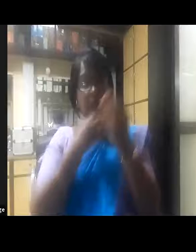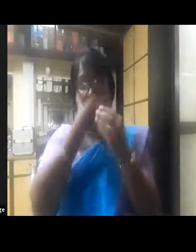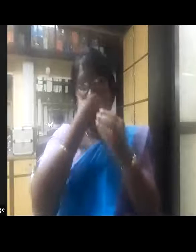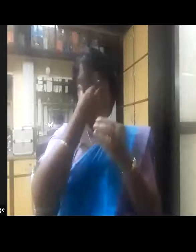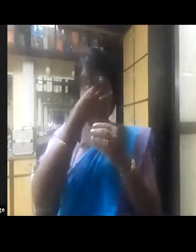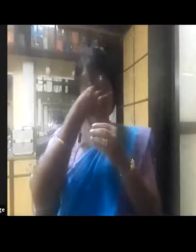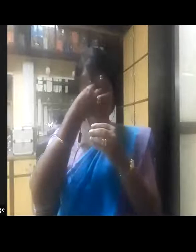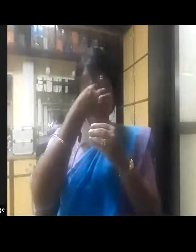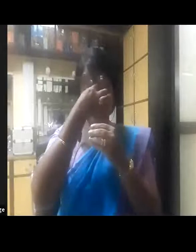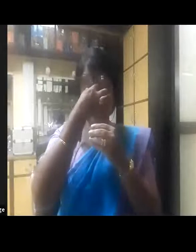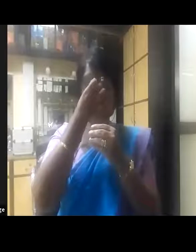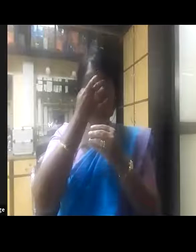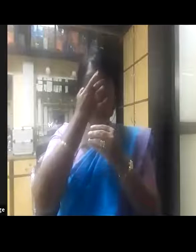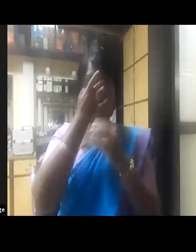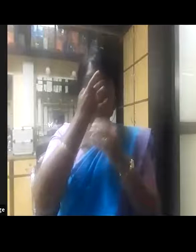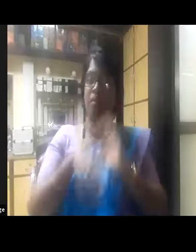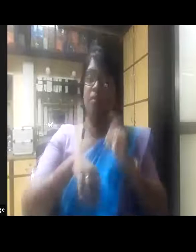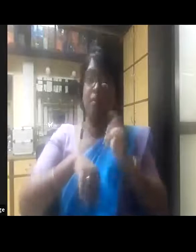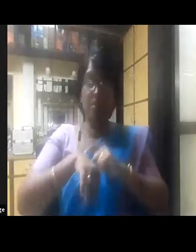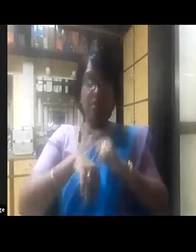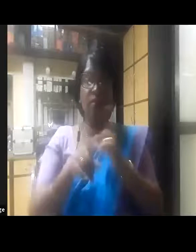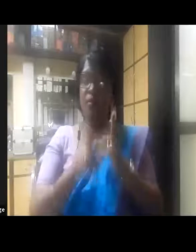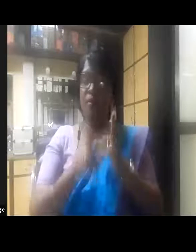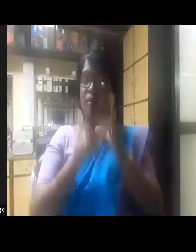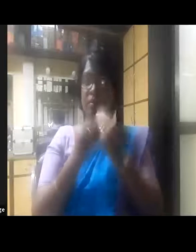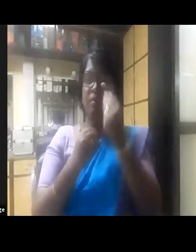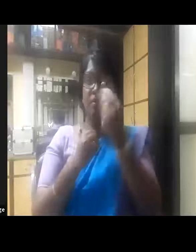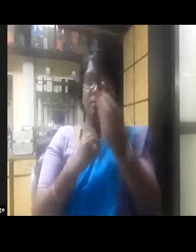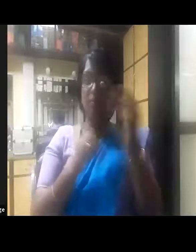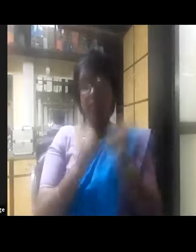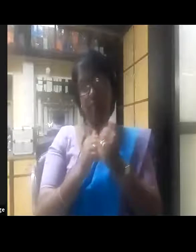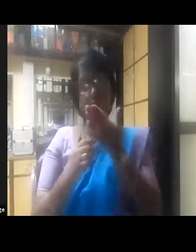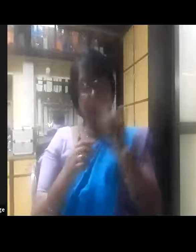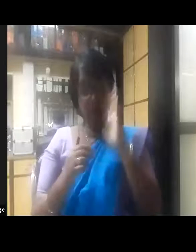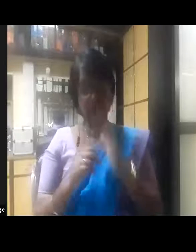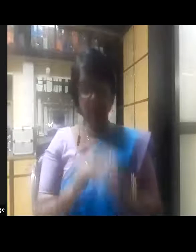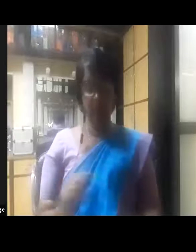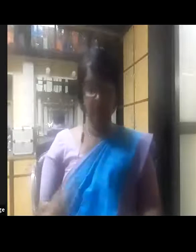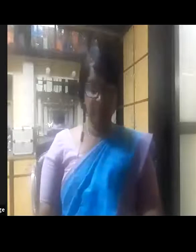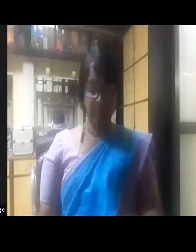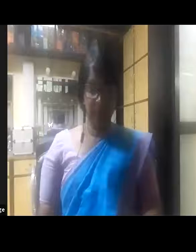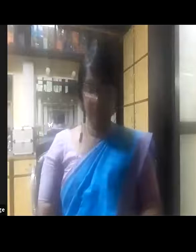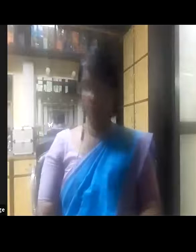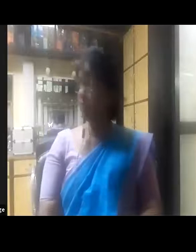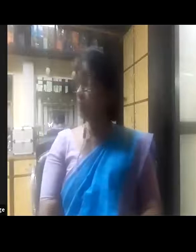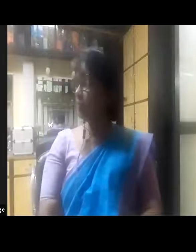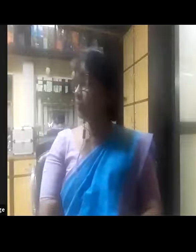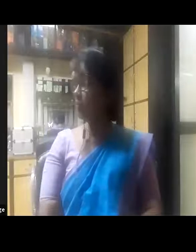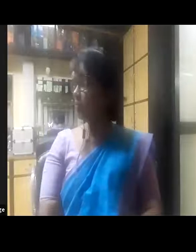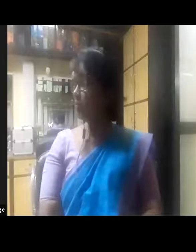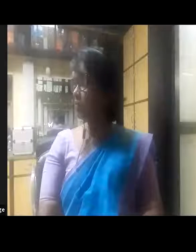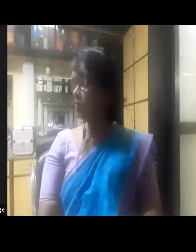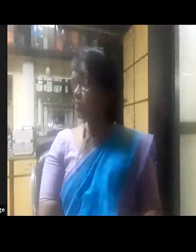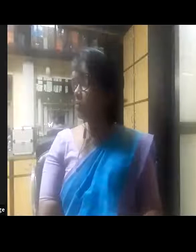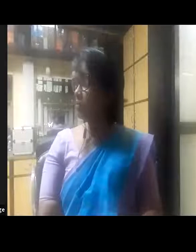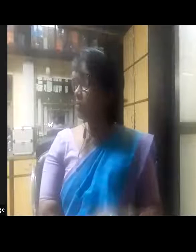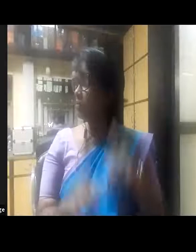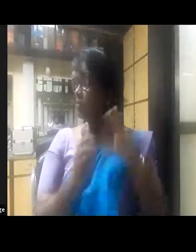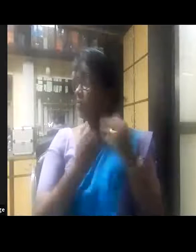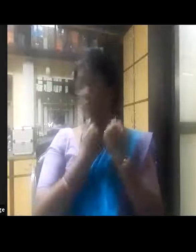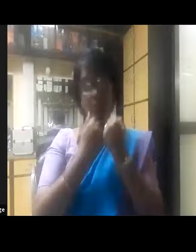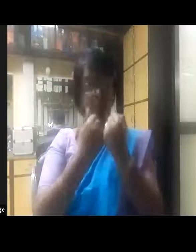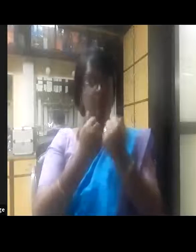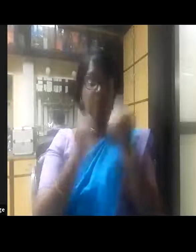deadlines set by the receivers could be met. The transportation and the logistics industry too embraced this concept and